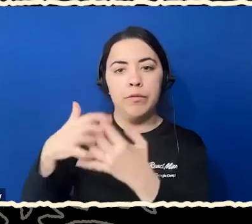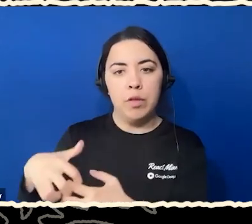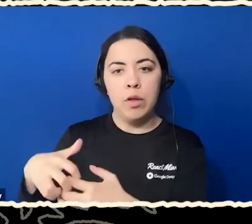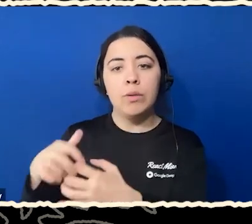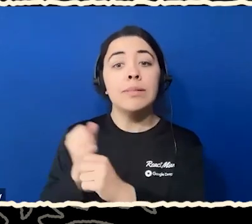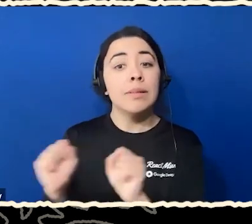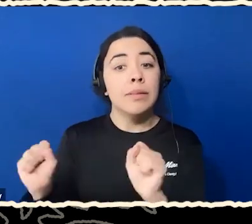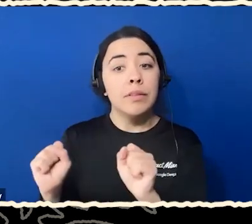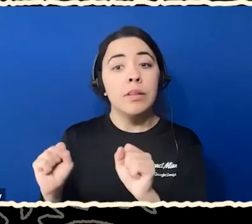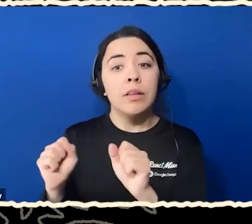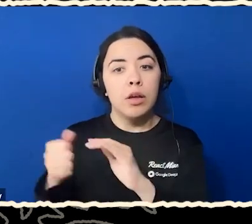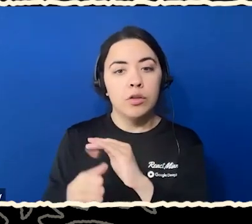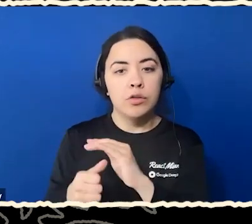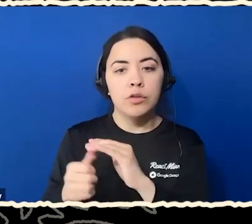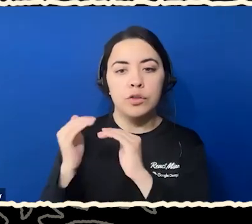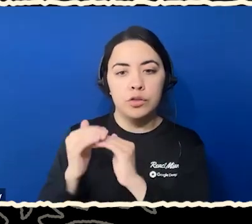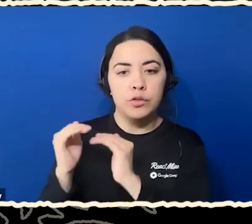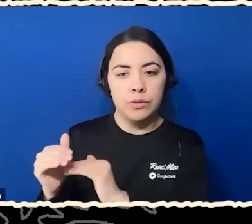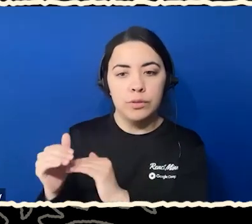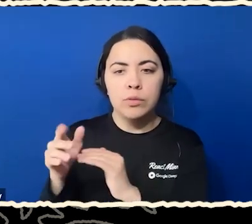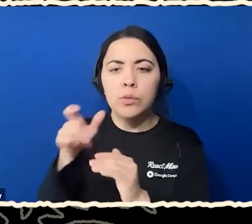here has taken Theory of Automata?